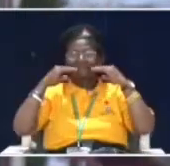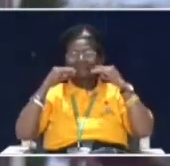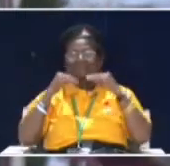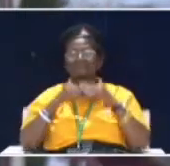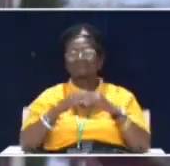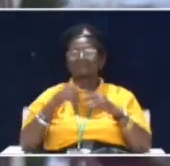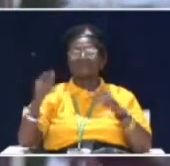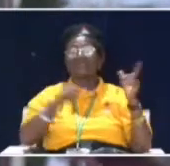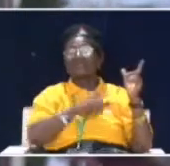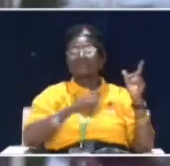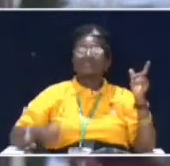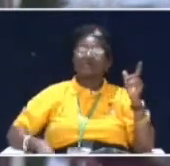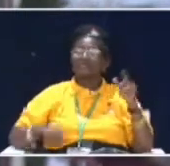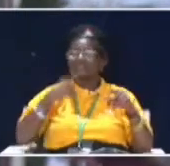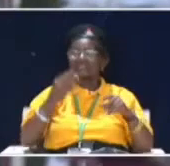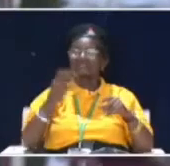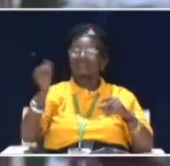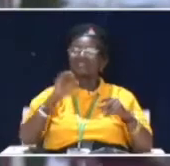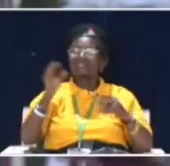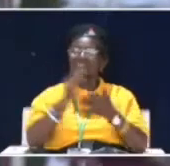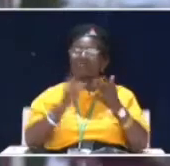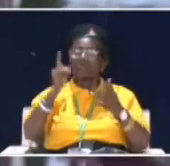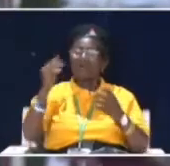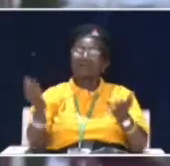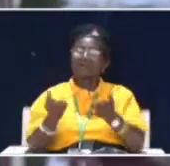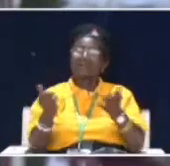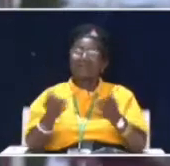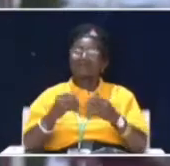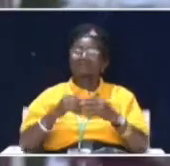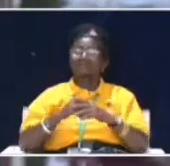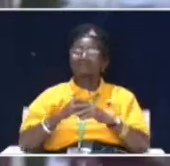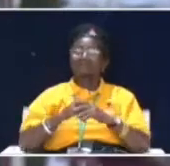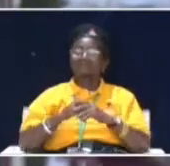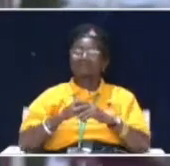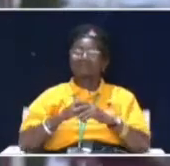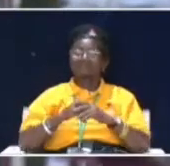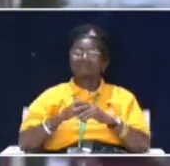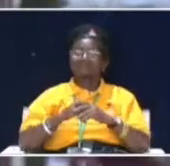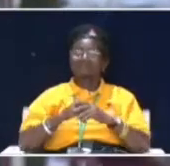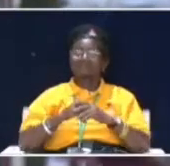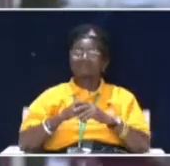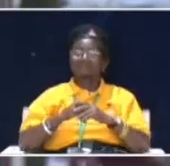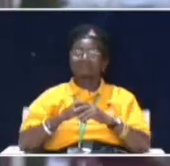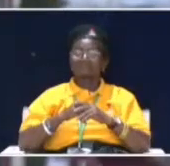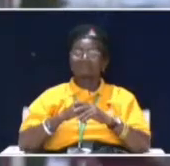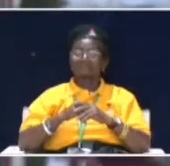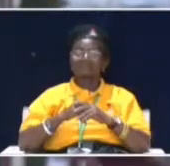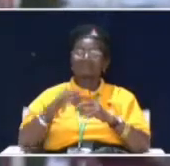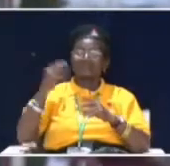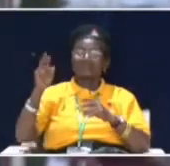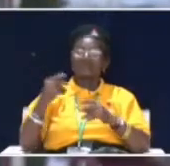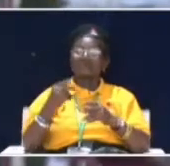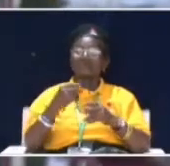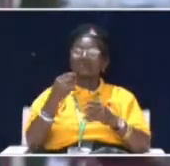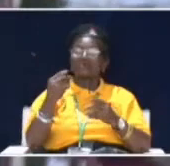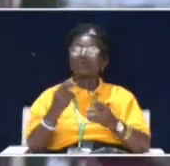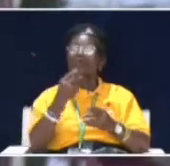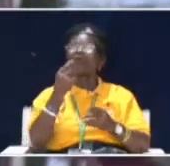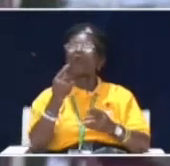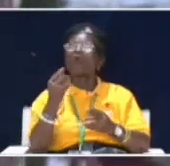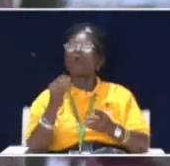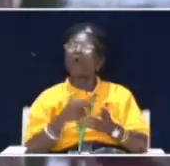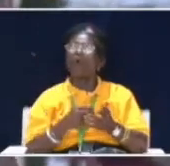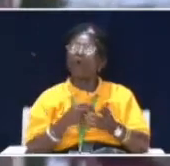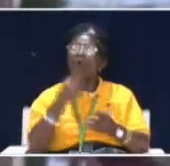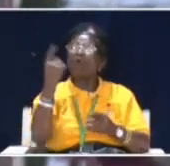The Lord said there's someone here. Oluwa so pe enikan wa ni yin. The only repositioning you are talking